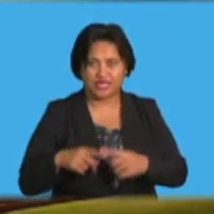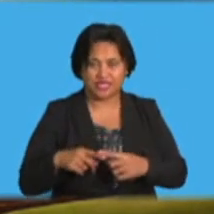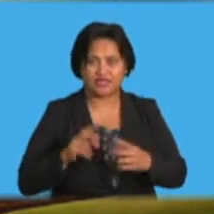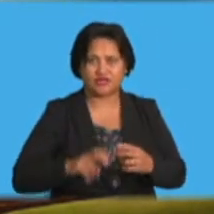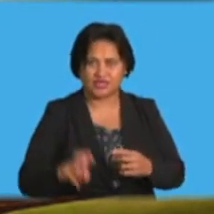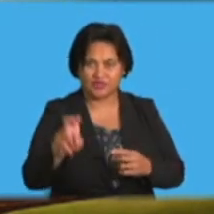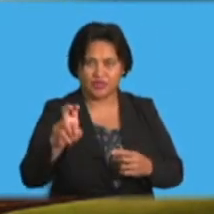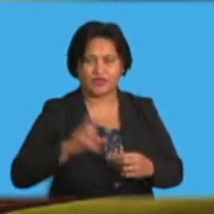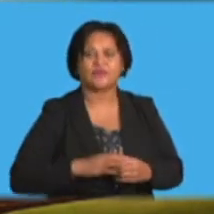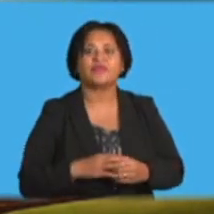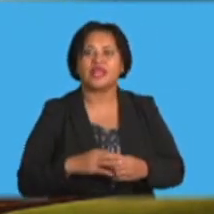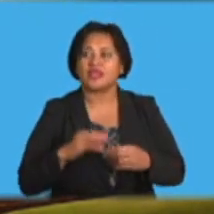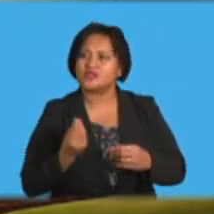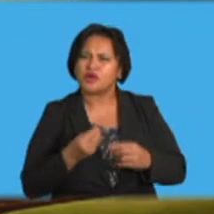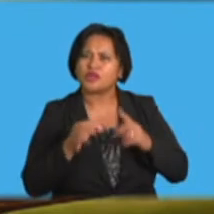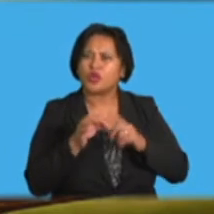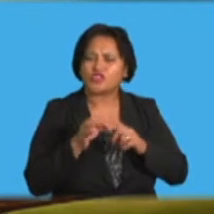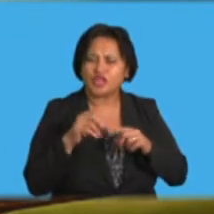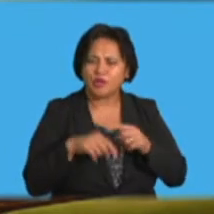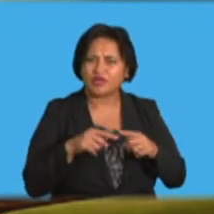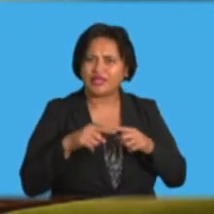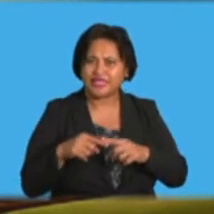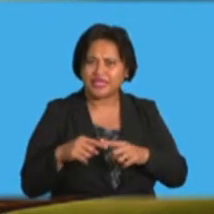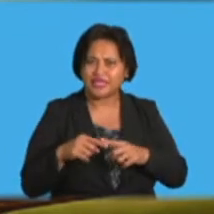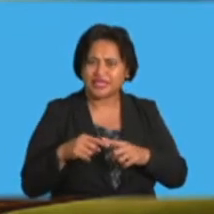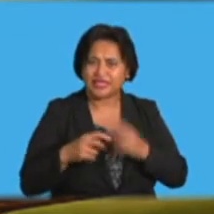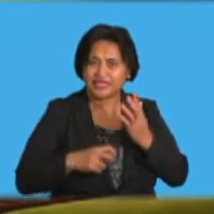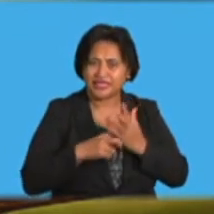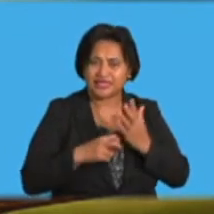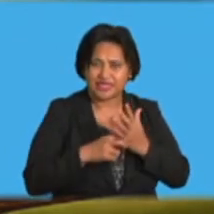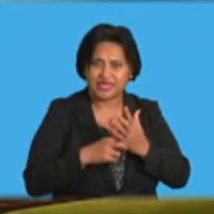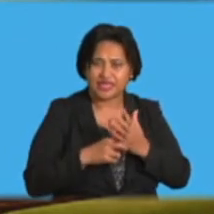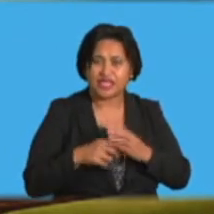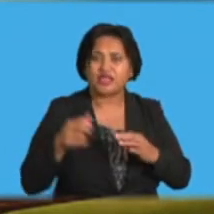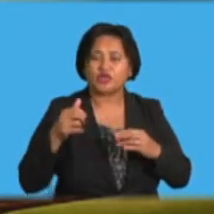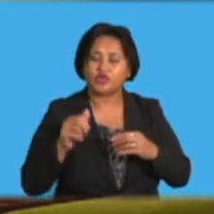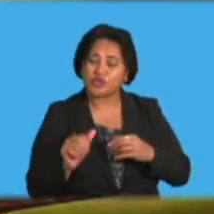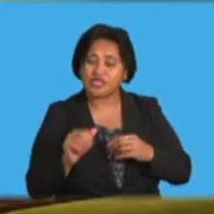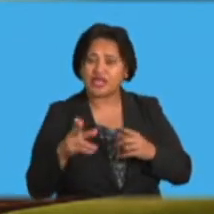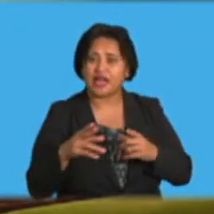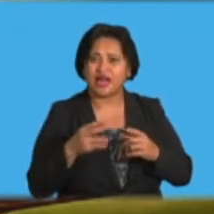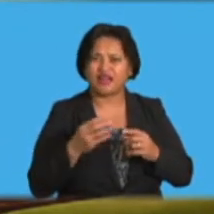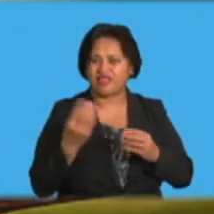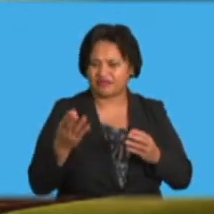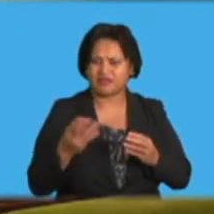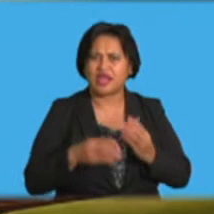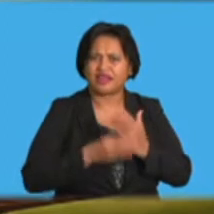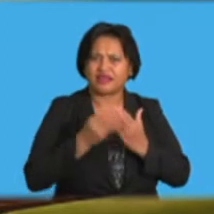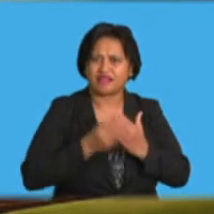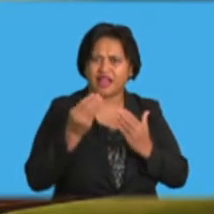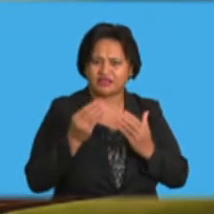responding to the questions regarding e-ticketing, was that many Fijians have actually moved over from using disposable cards to